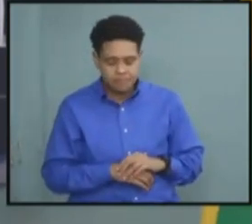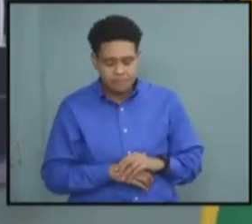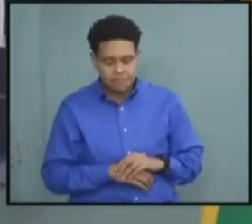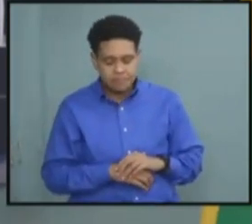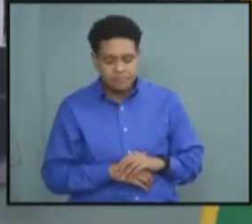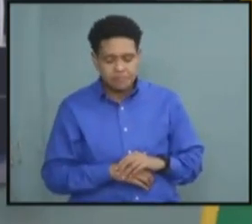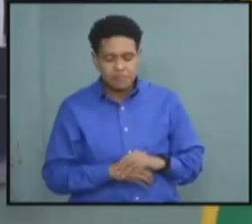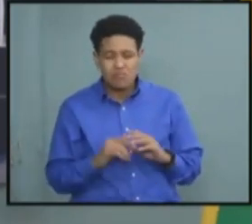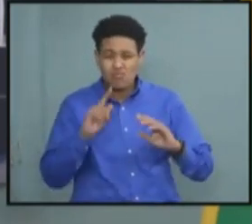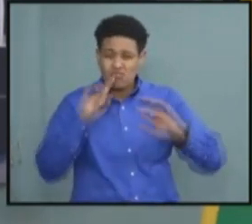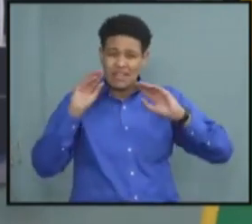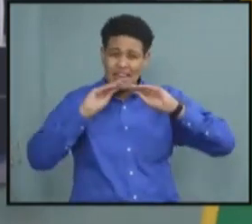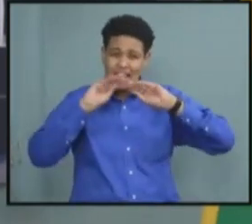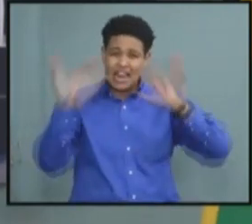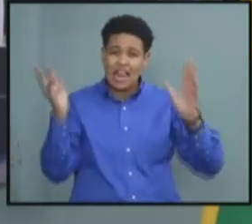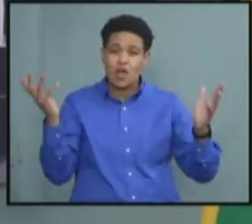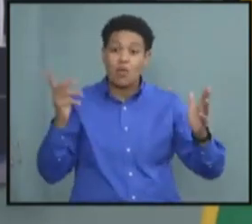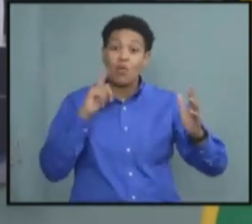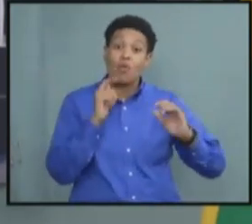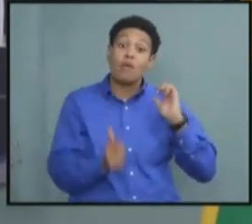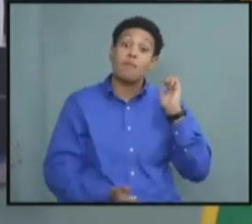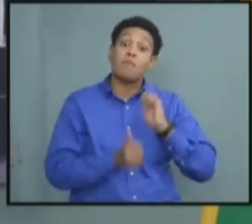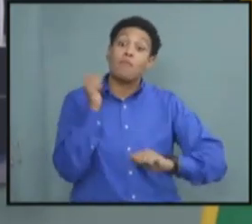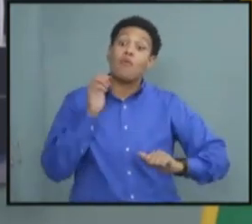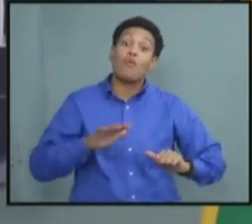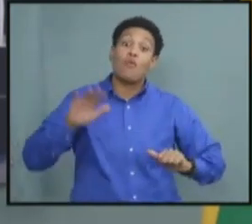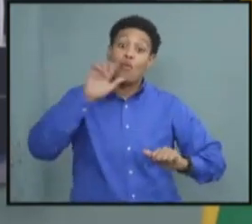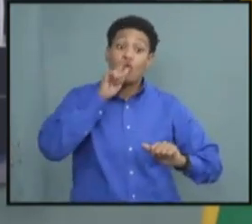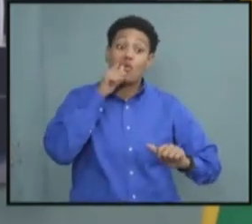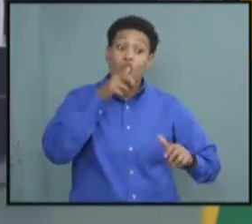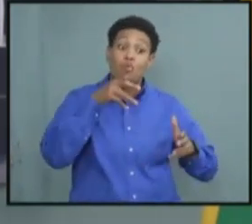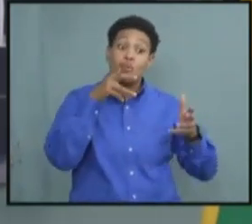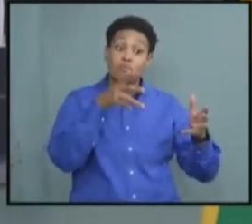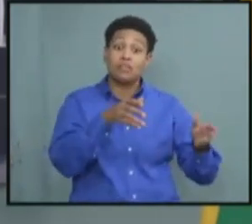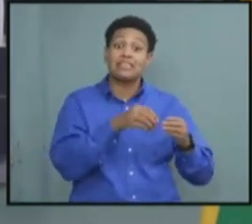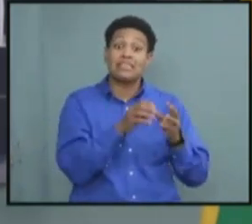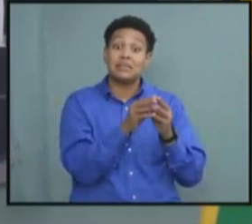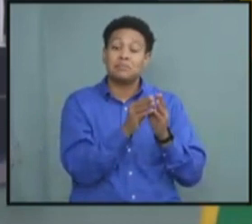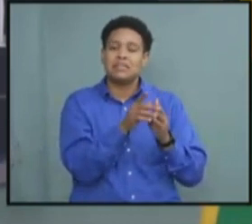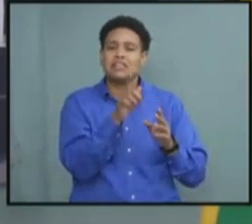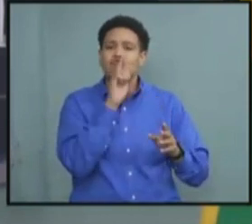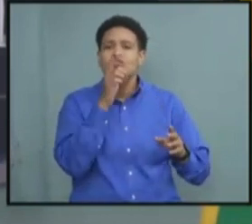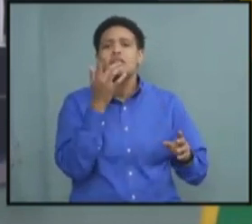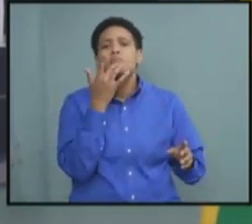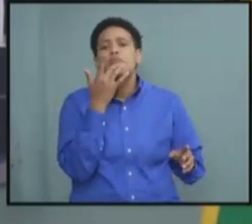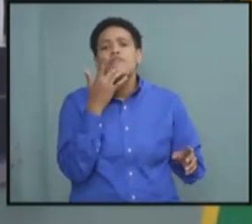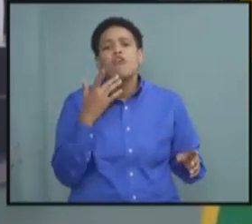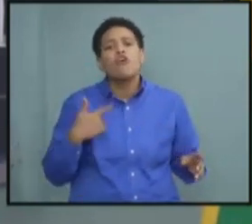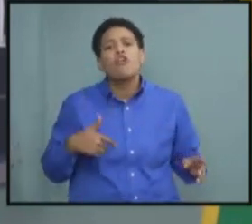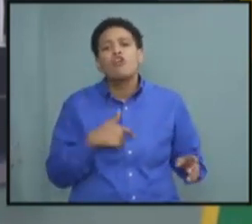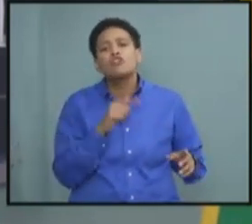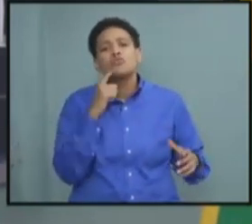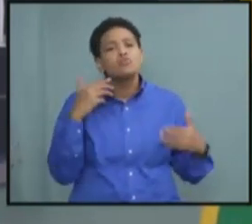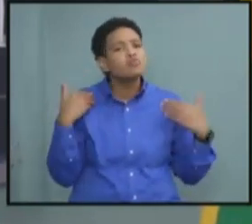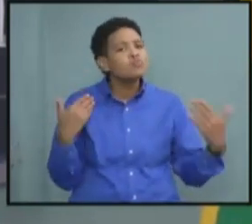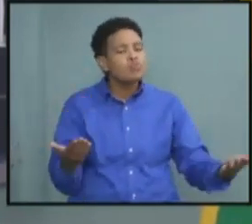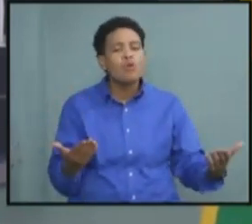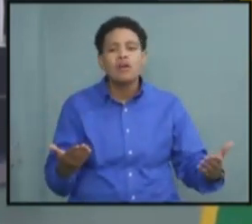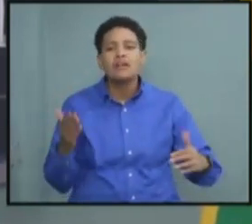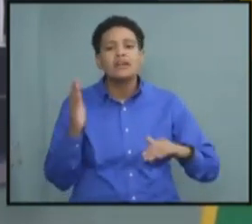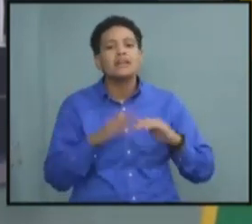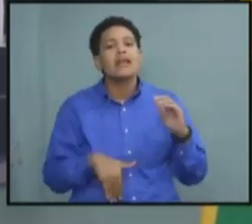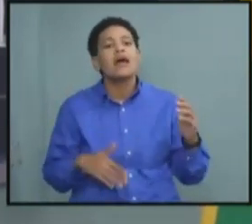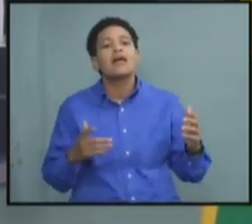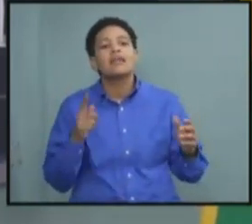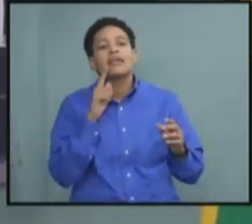it was clear that the vast majority of those present in the meeting preferred us to go forward rather than